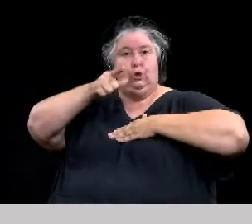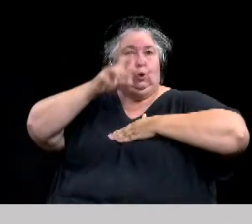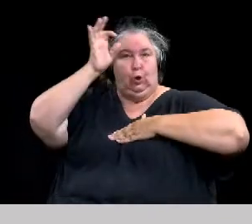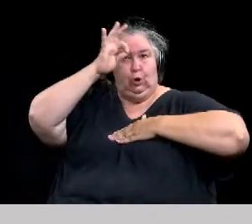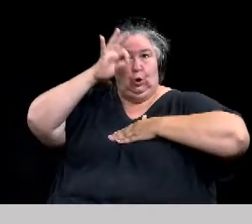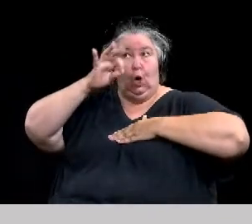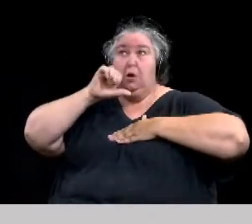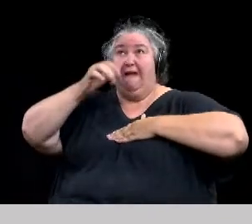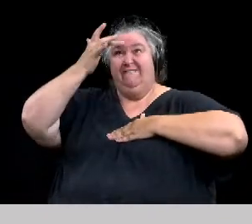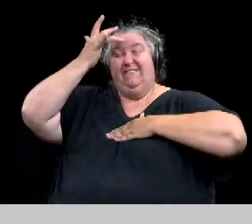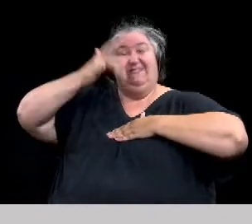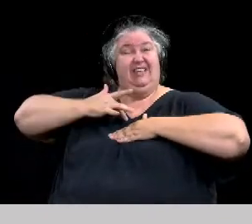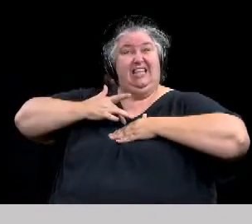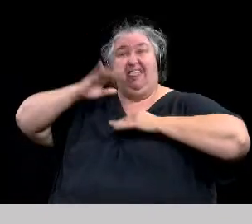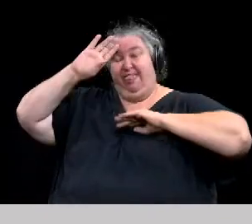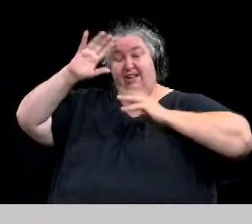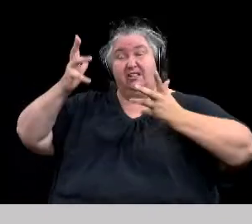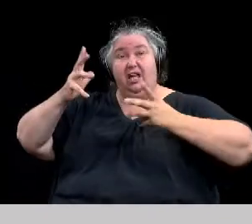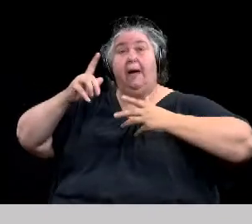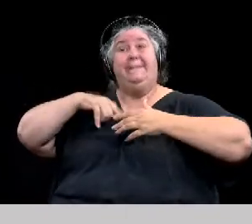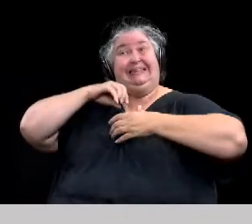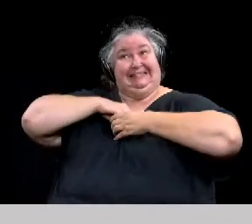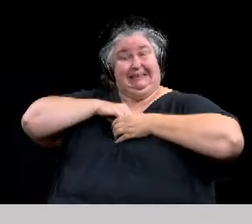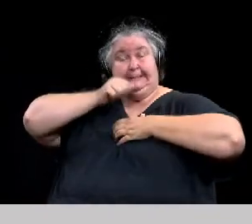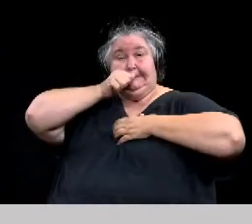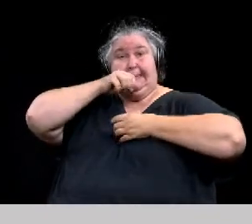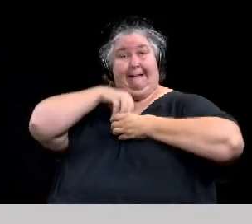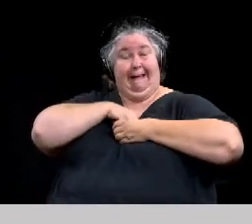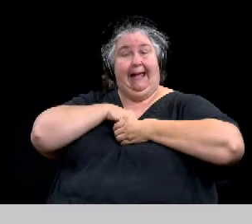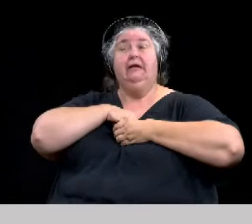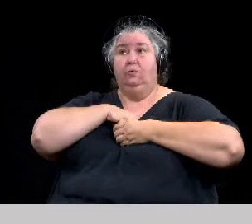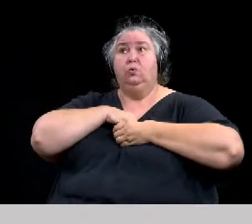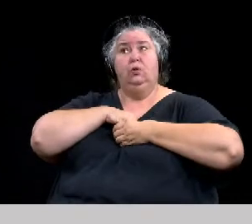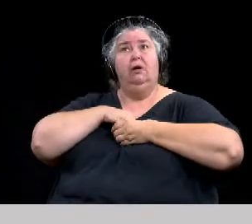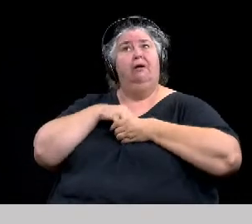haven't already, go and get tested.